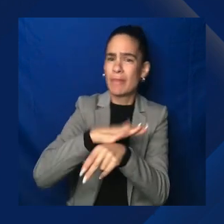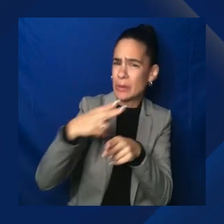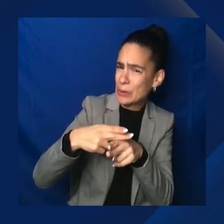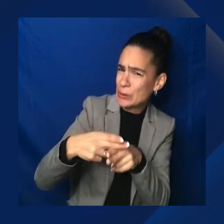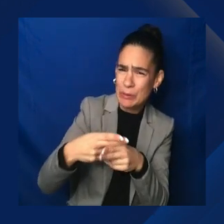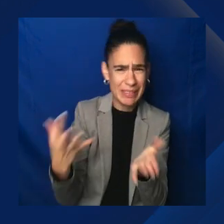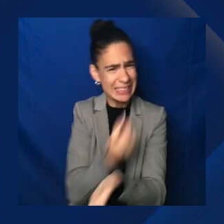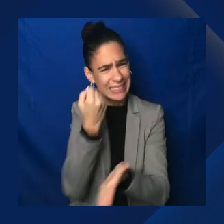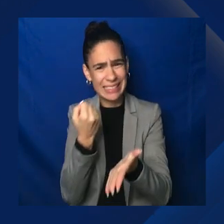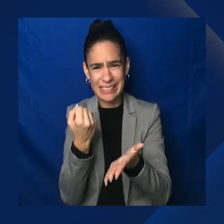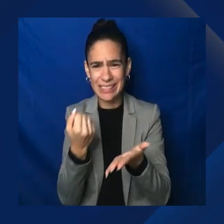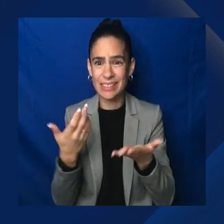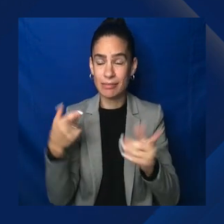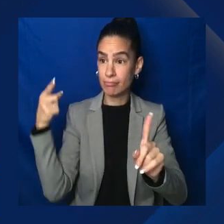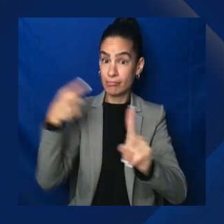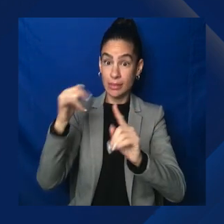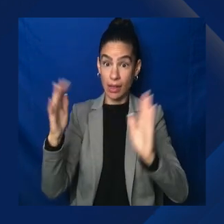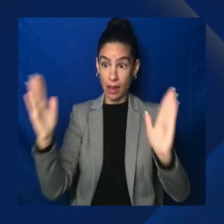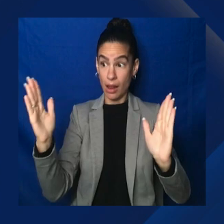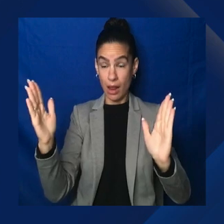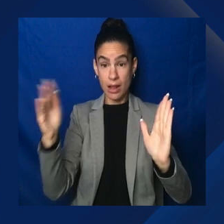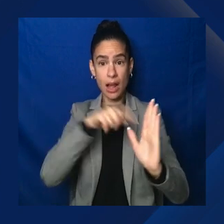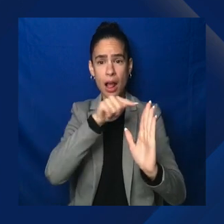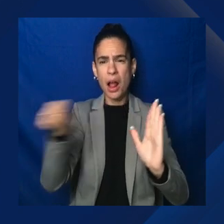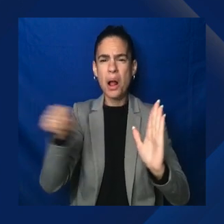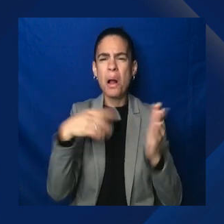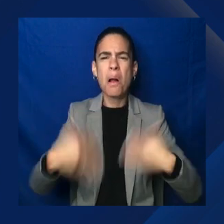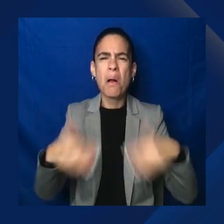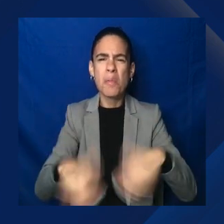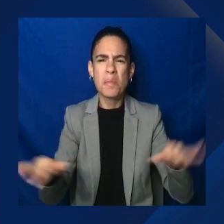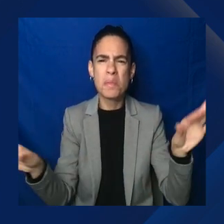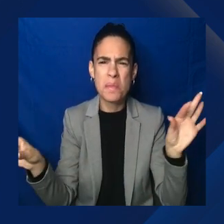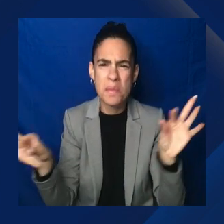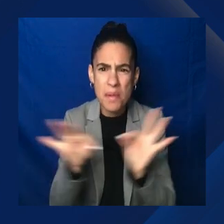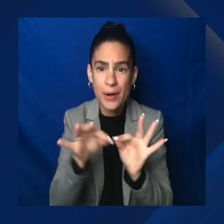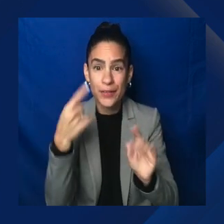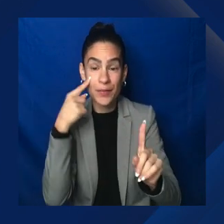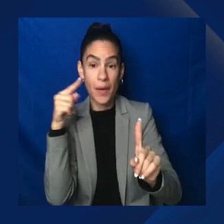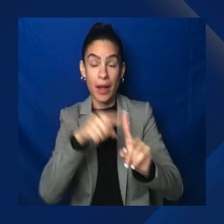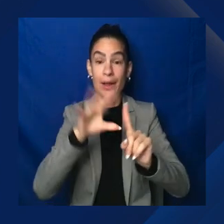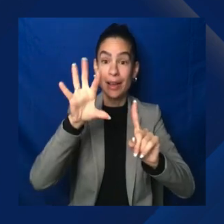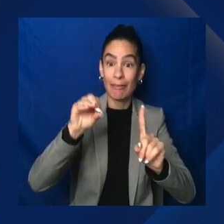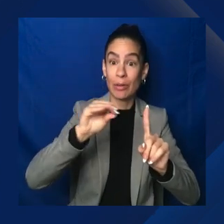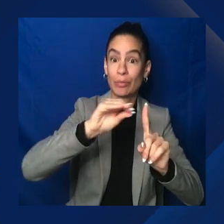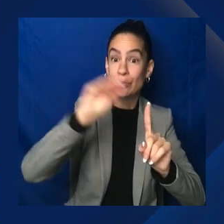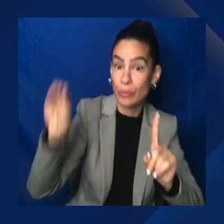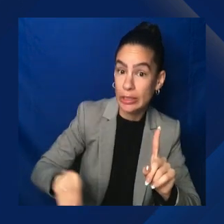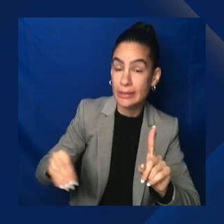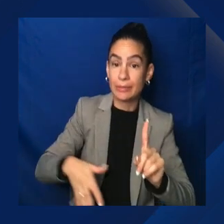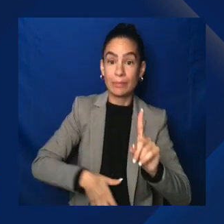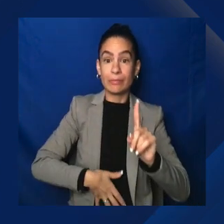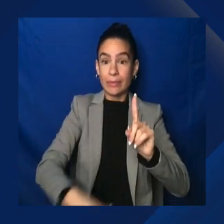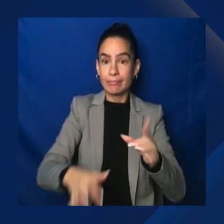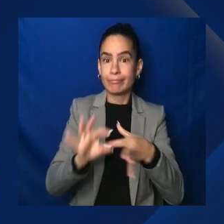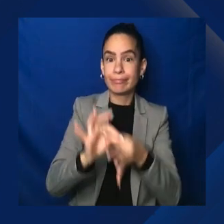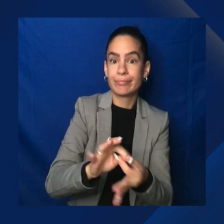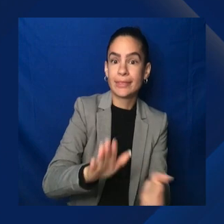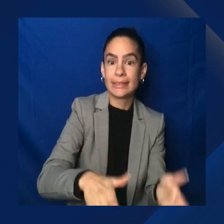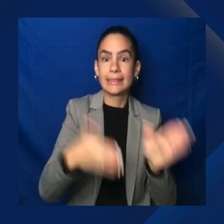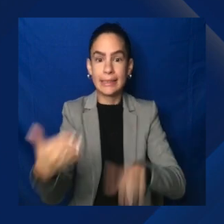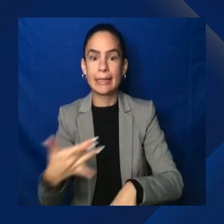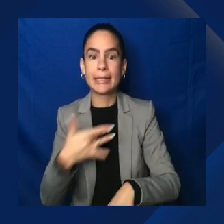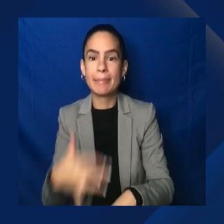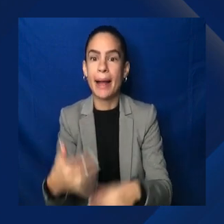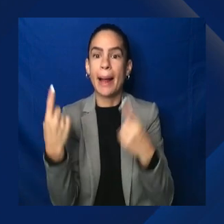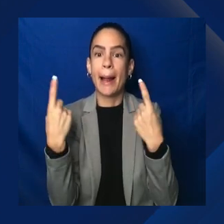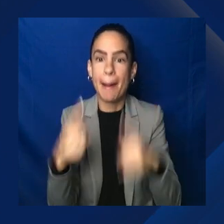crucial time, with more than half of pregnancy-related deaths taking place after birth. That makes maintaining